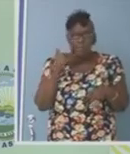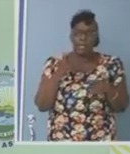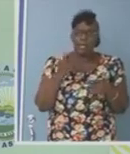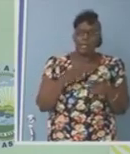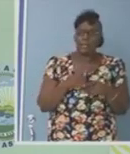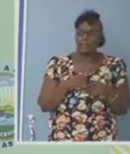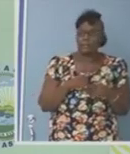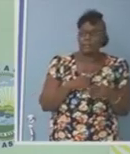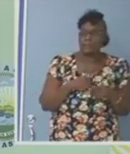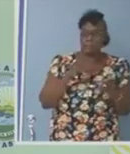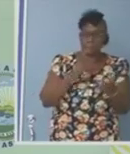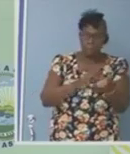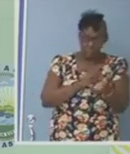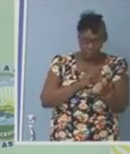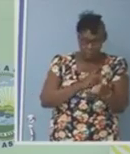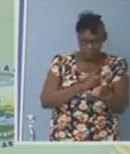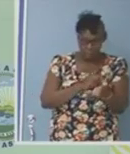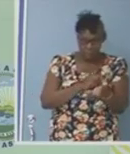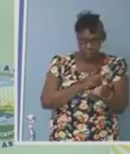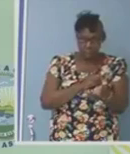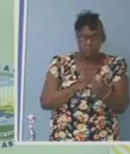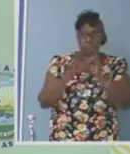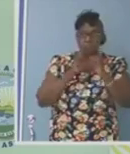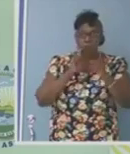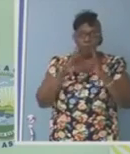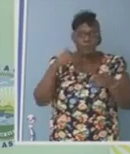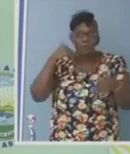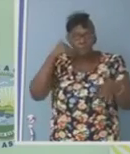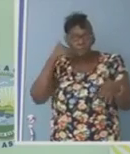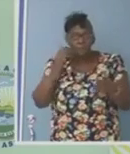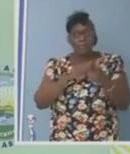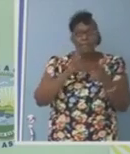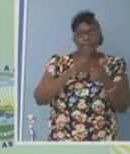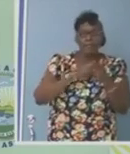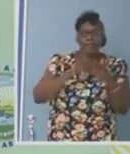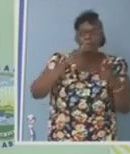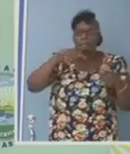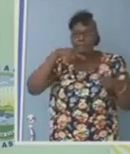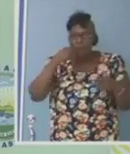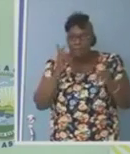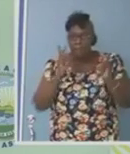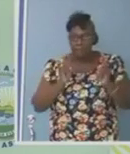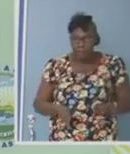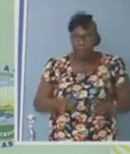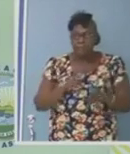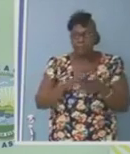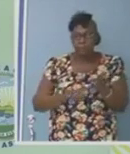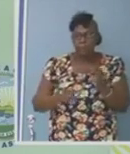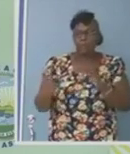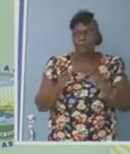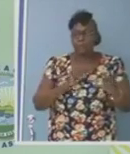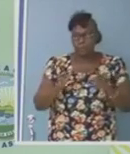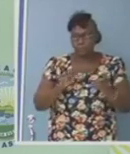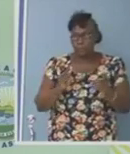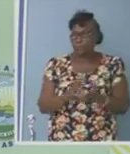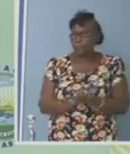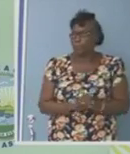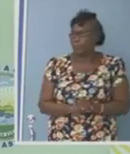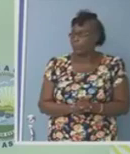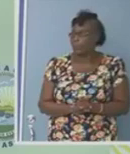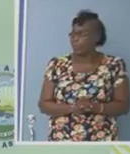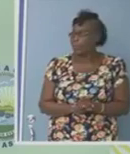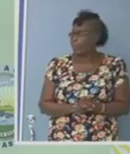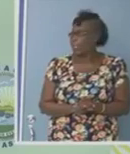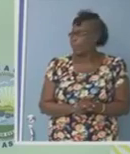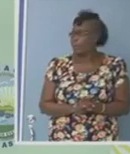triaged by the doctor on the phone, who will then advise as to the next course of action. In